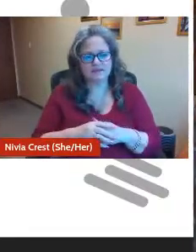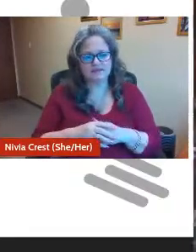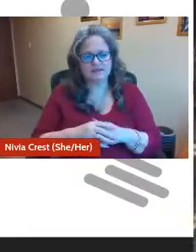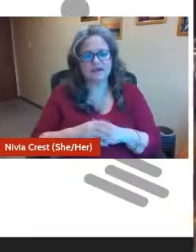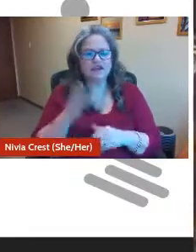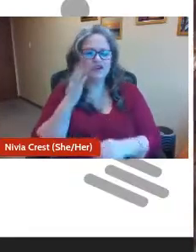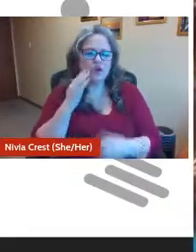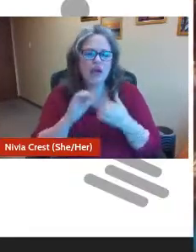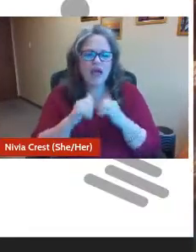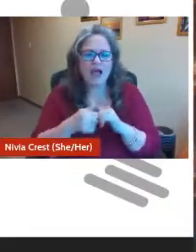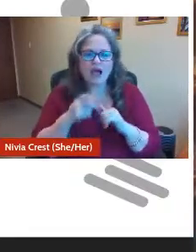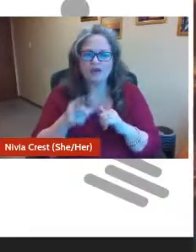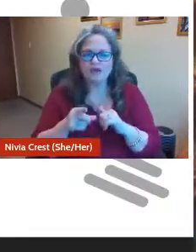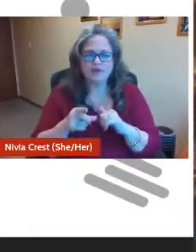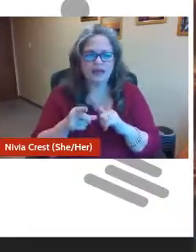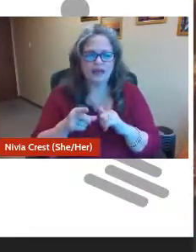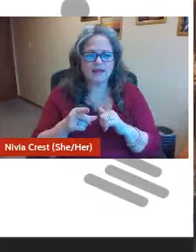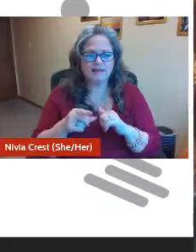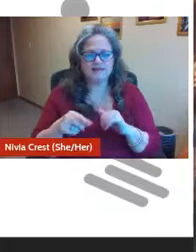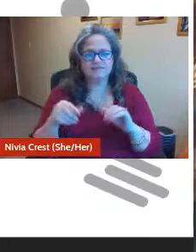You know how you just down yourself.